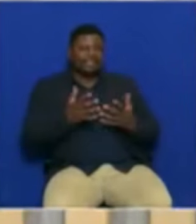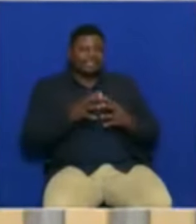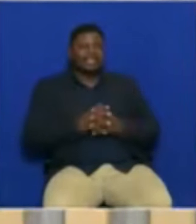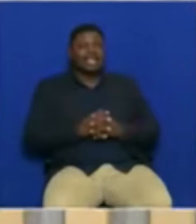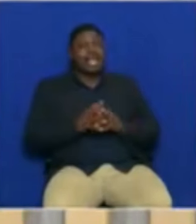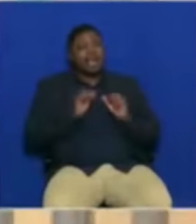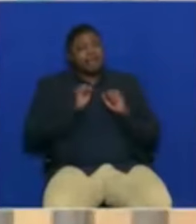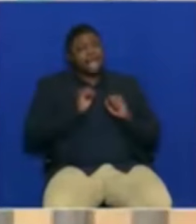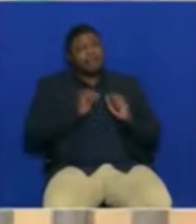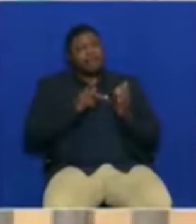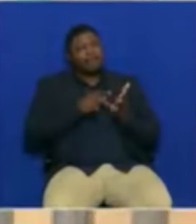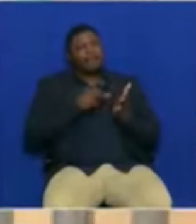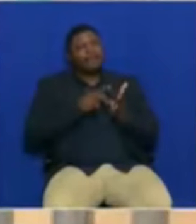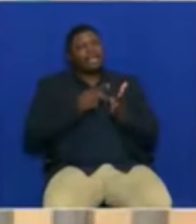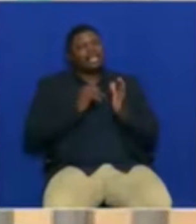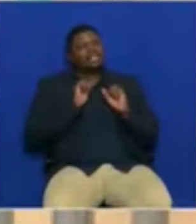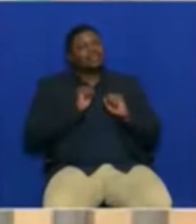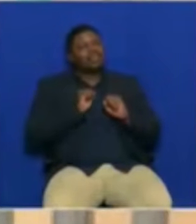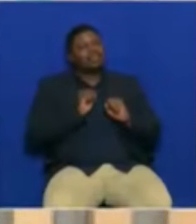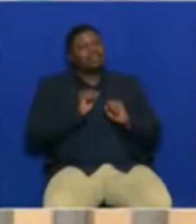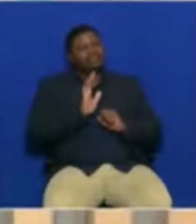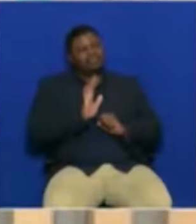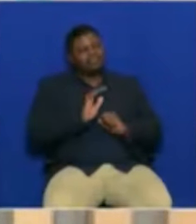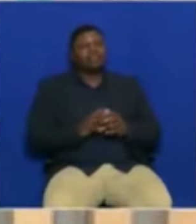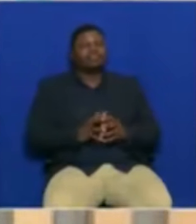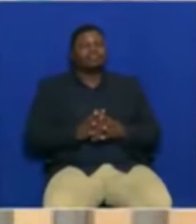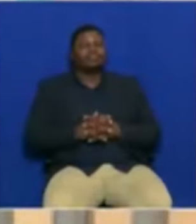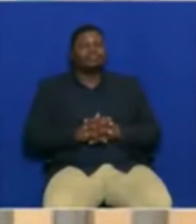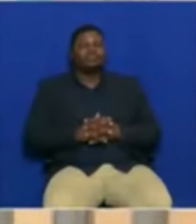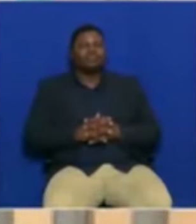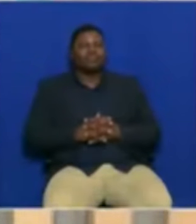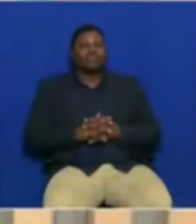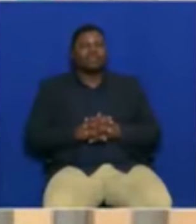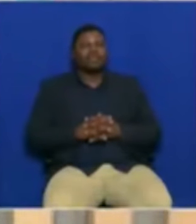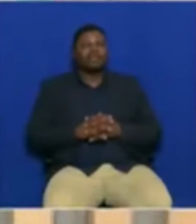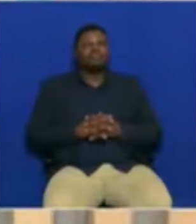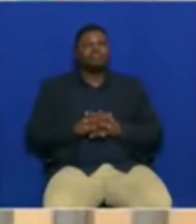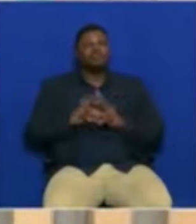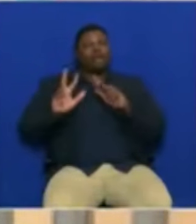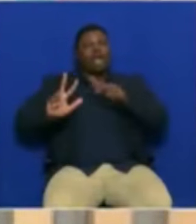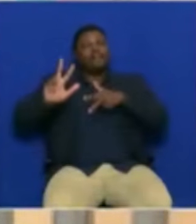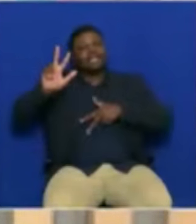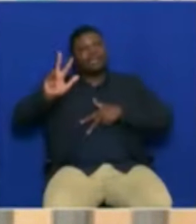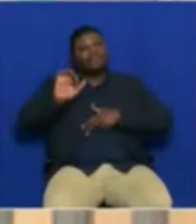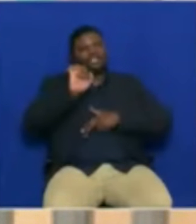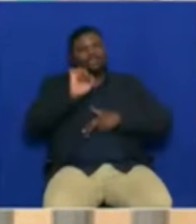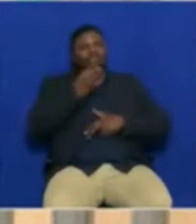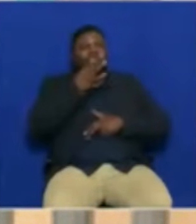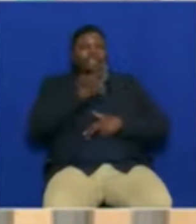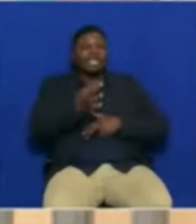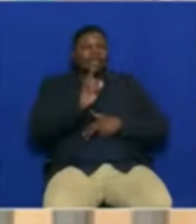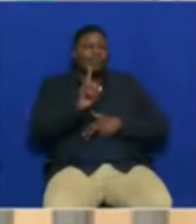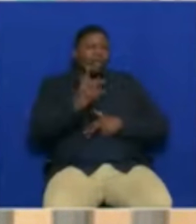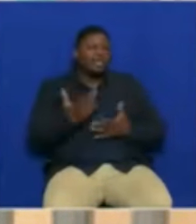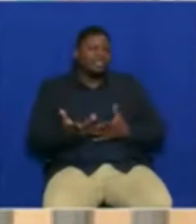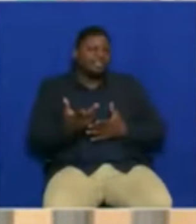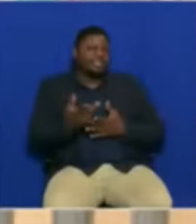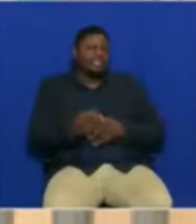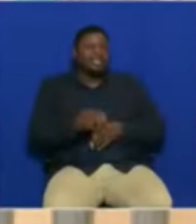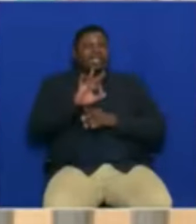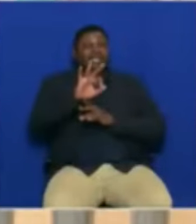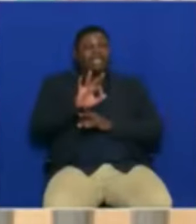top, your affidavit states at the top of 2380 at paragraph